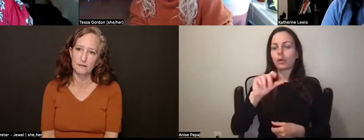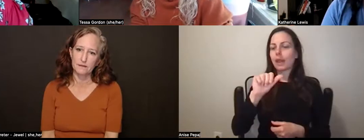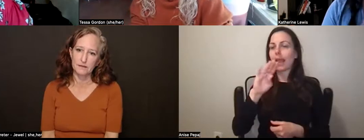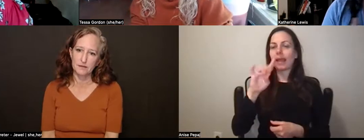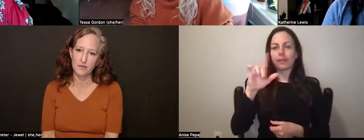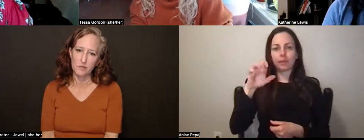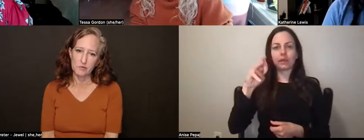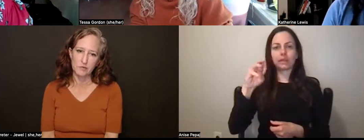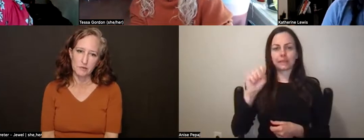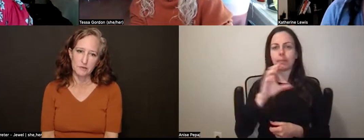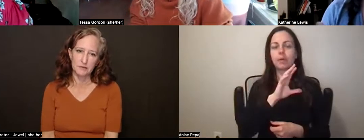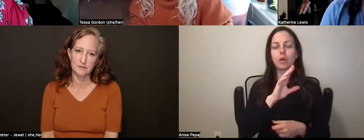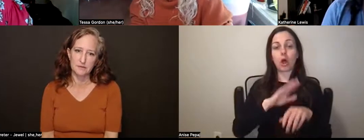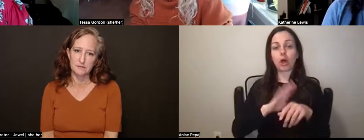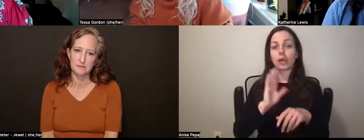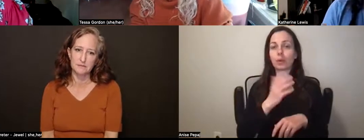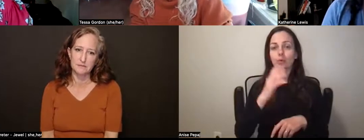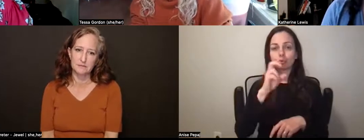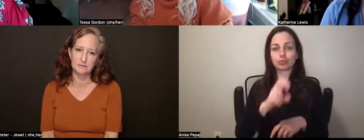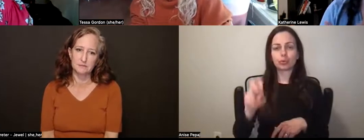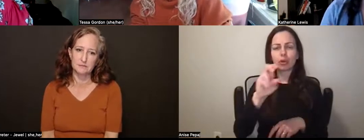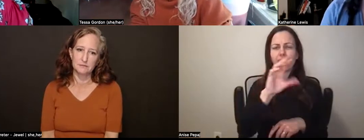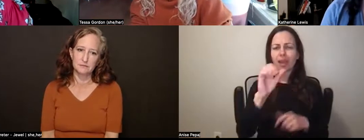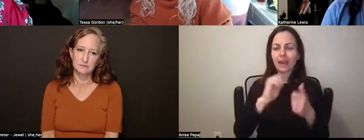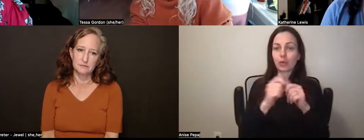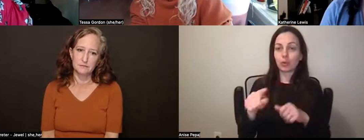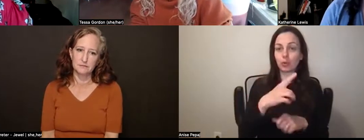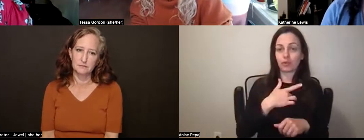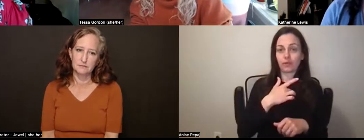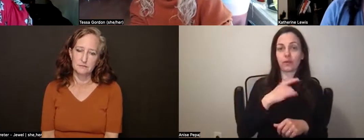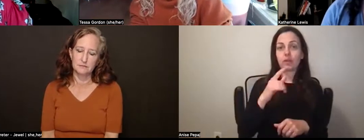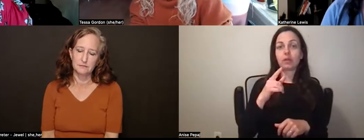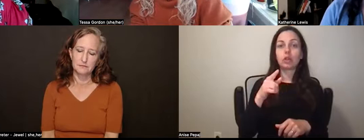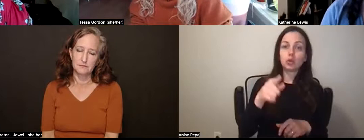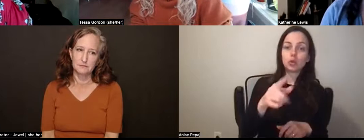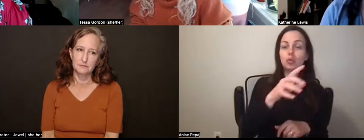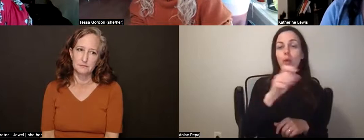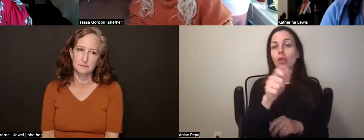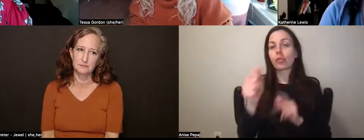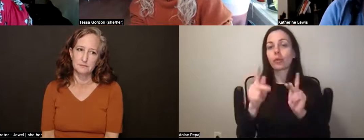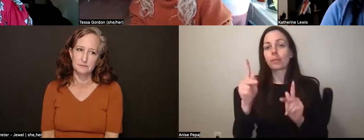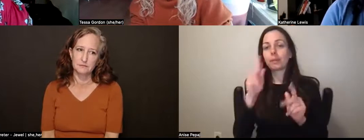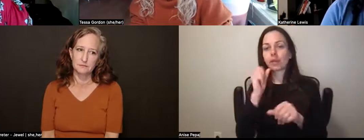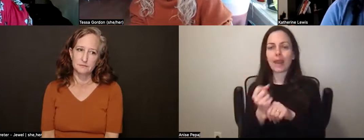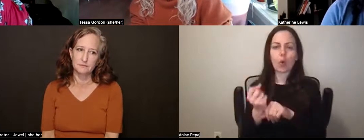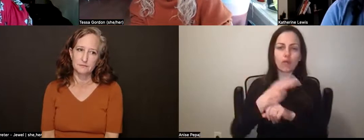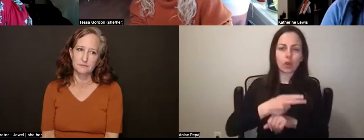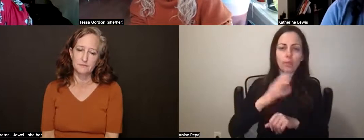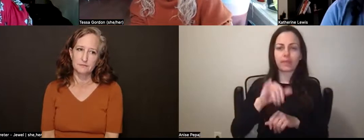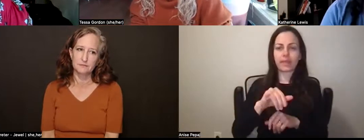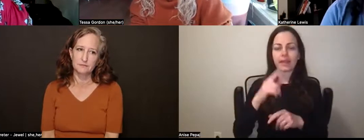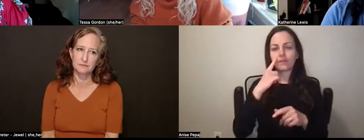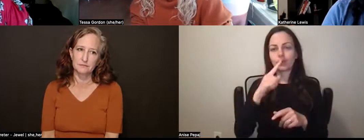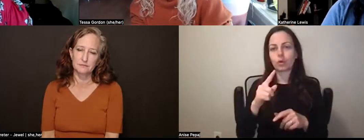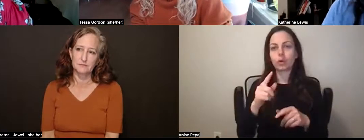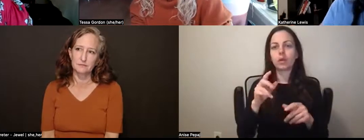And how do you feel that you and others can overcome that in the journey towards equitable health for disabled